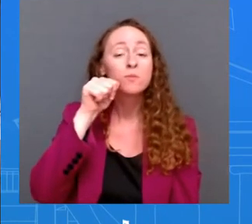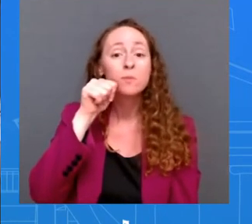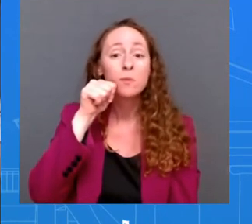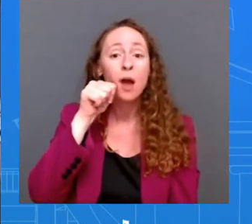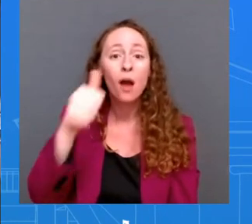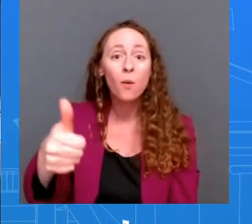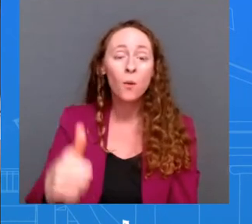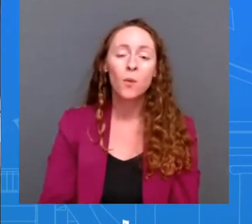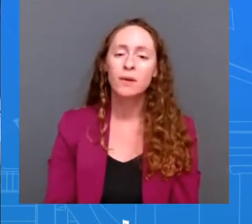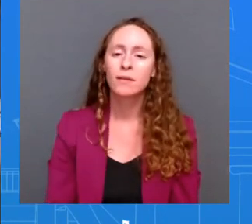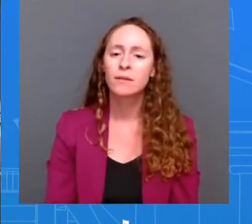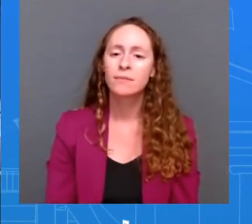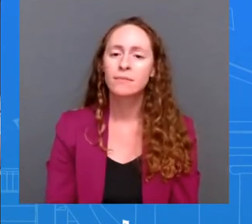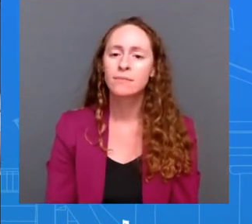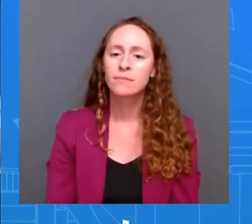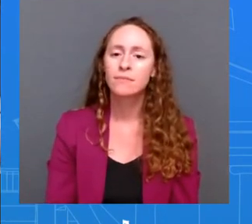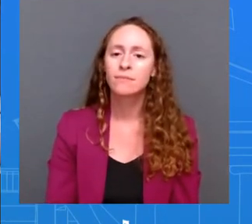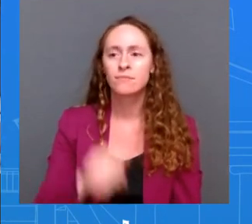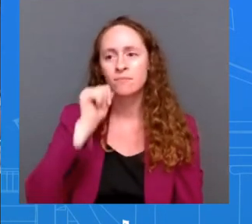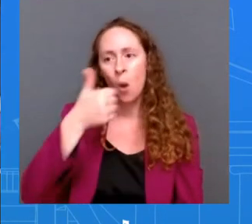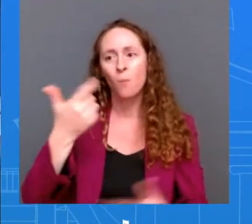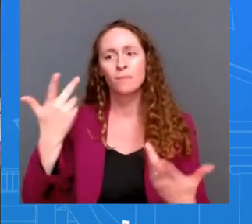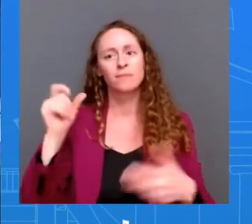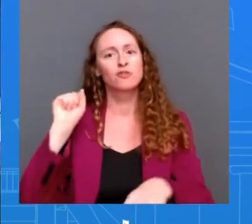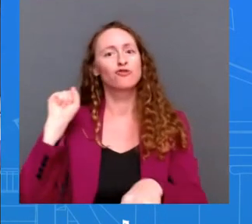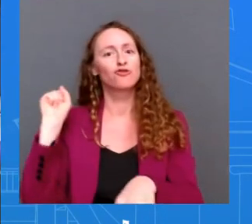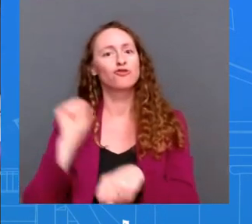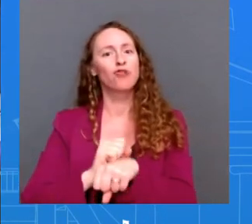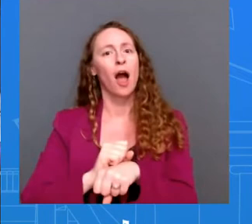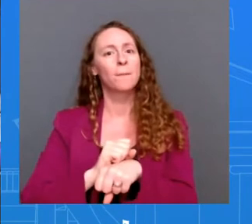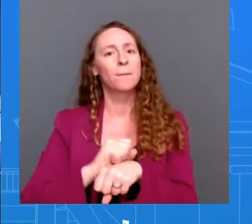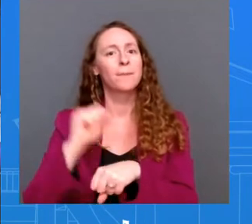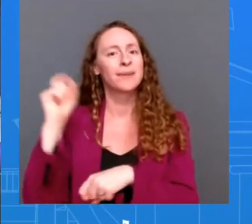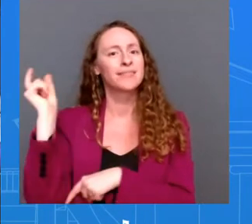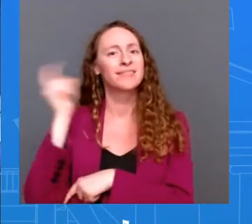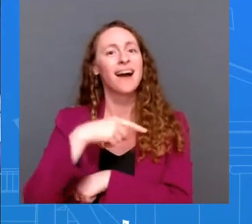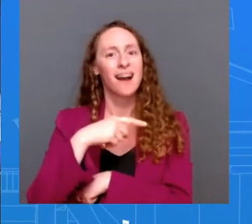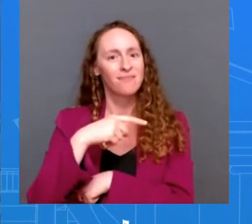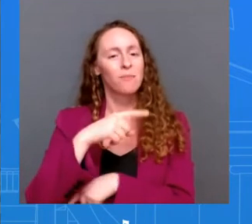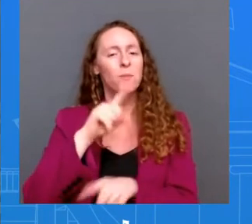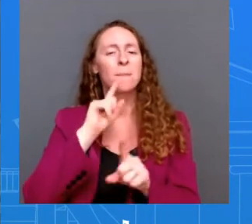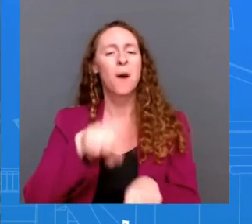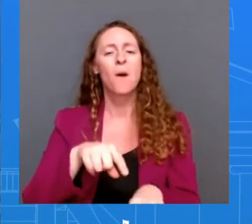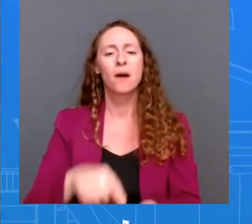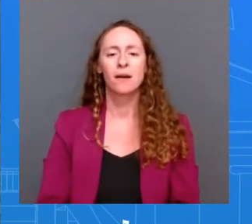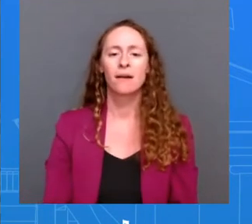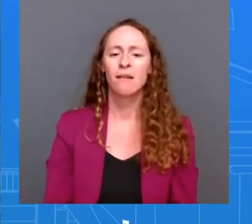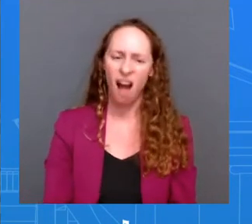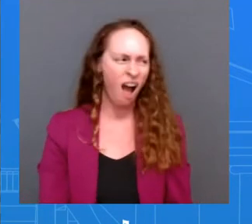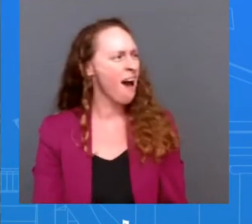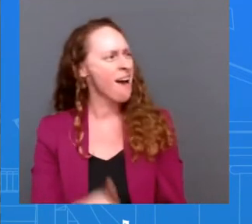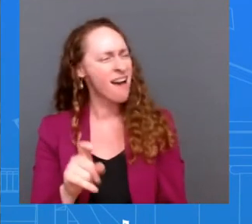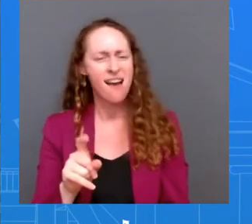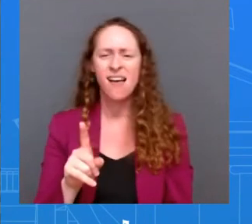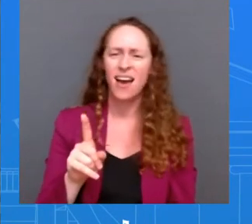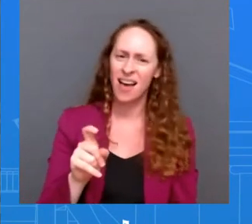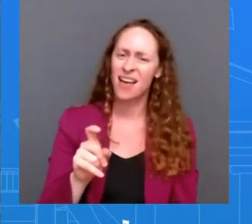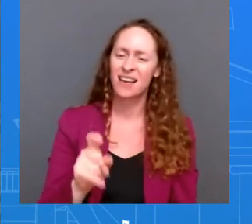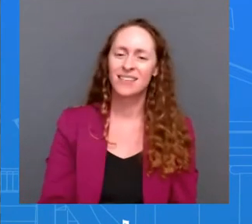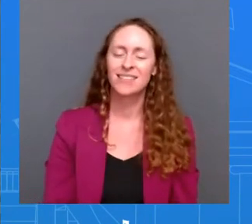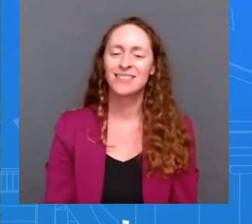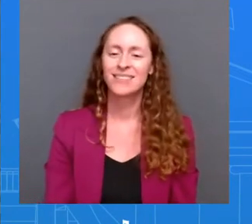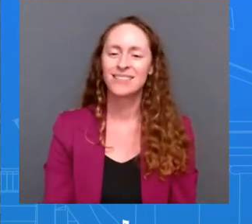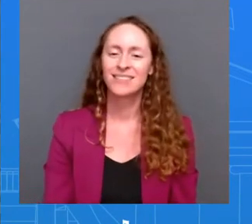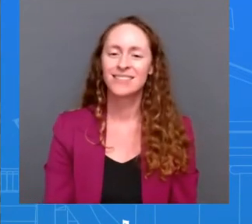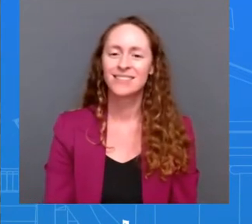really? Look, there are a lot of nerds. Wow. And I don't follow the Super Bowl. I don't follow football, but wow. I'm